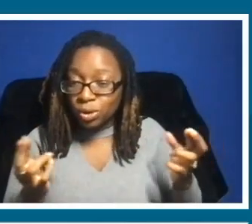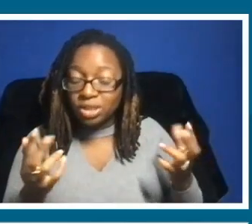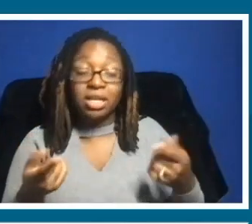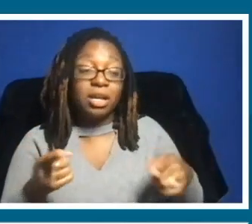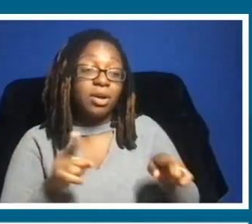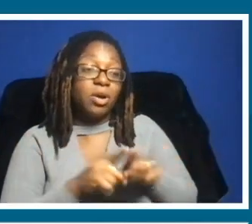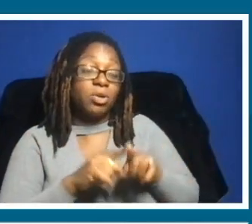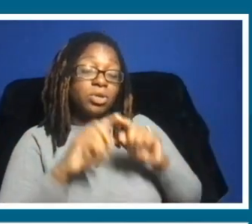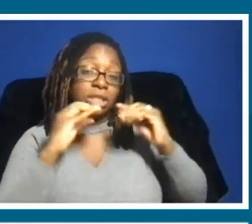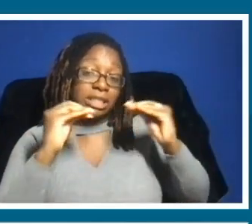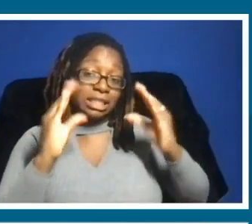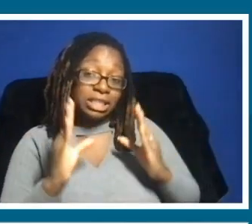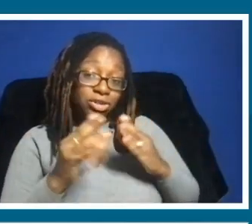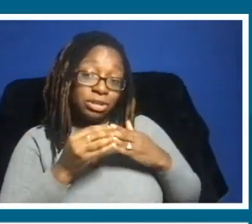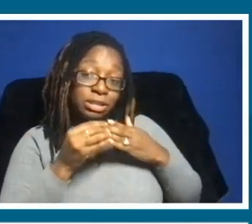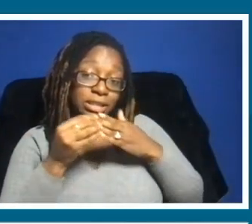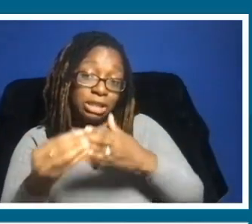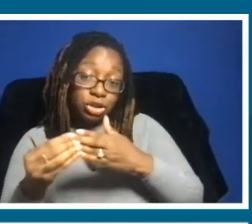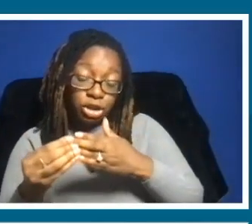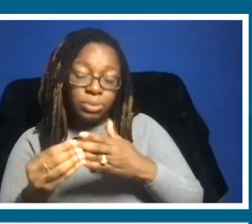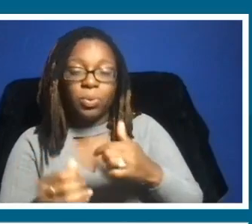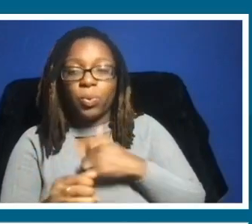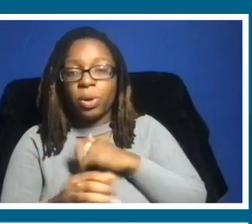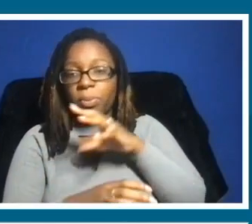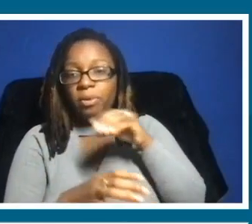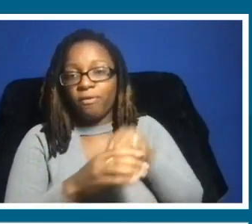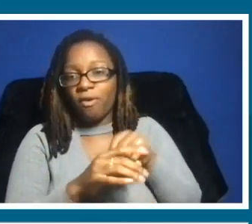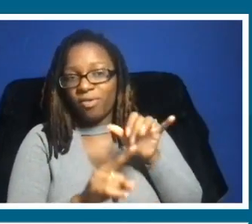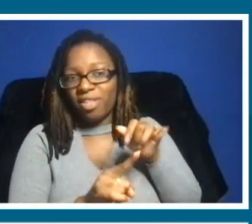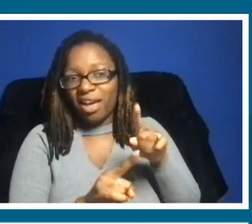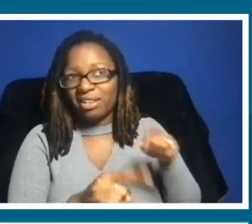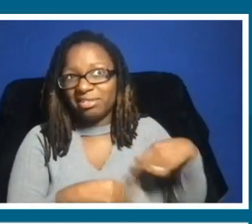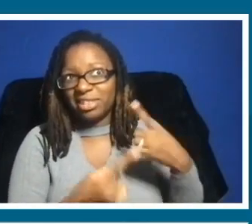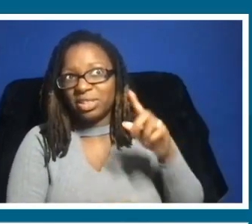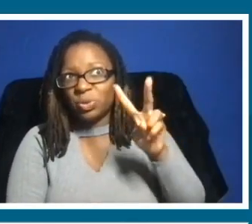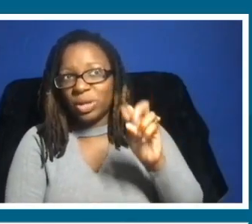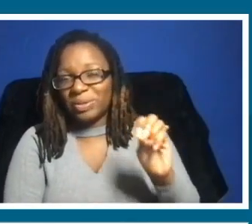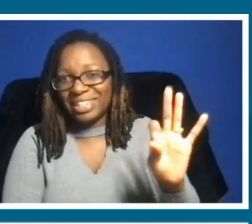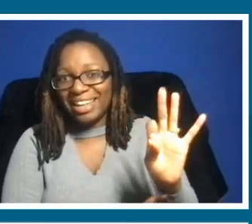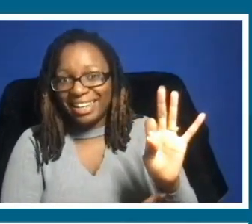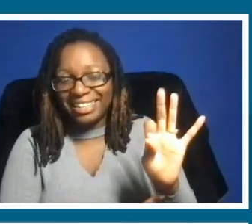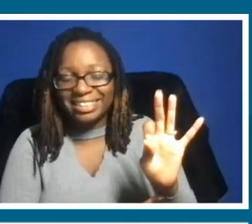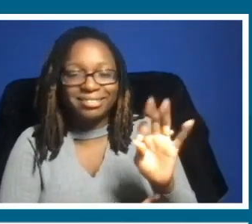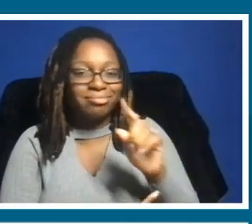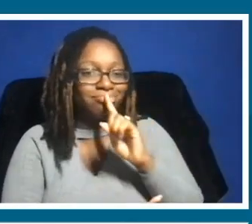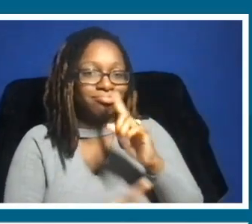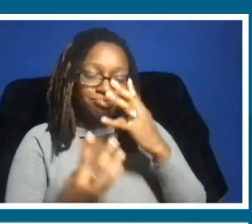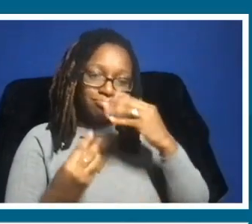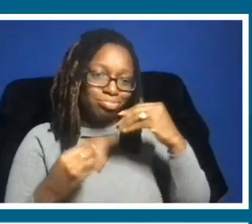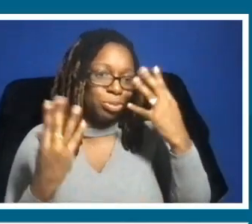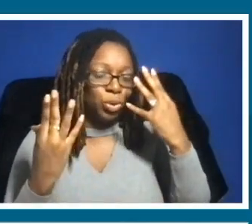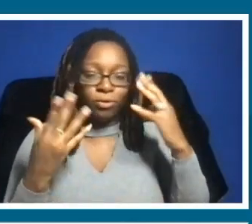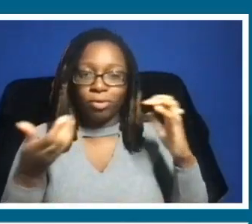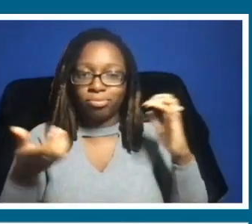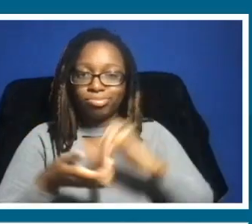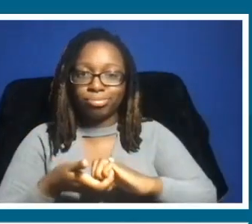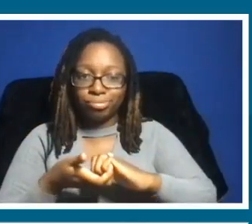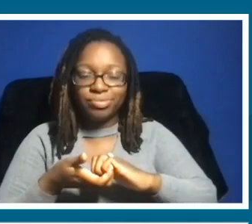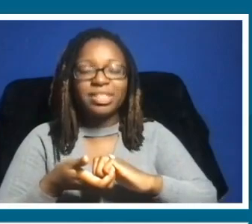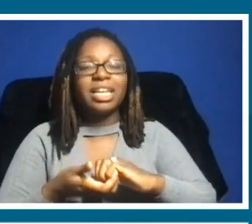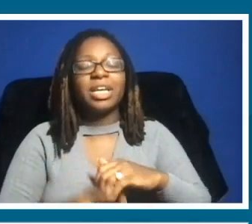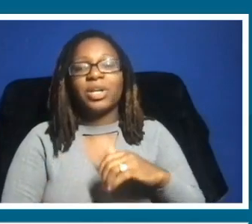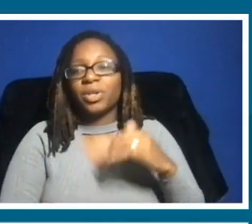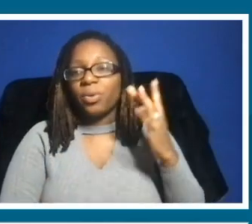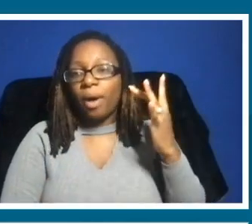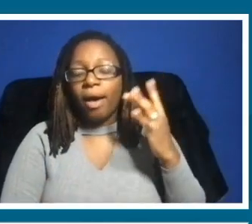We've been part of the TPS Consortium since 2009, and it's been a beautiful marriage because